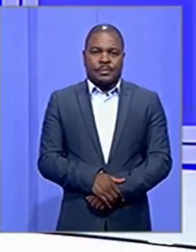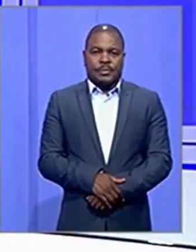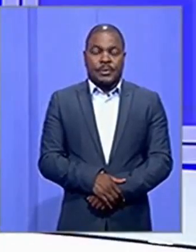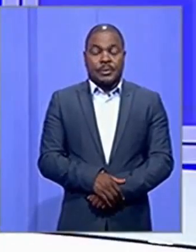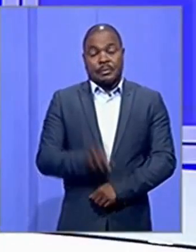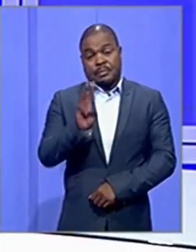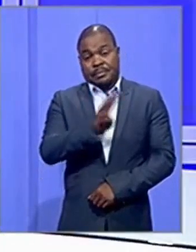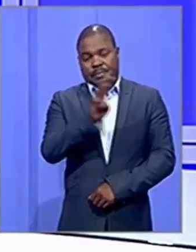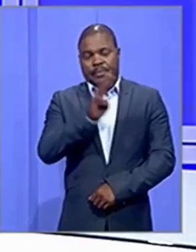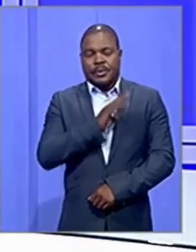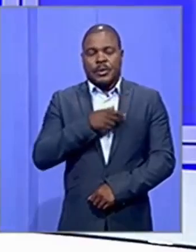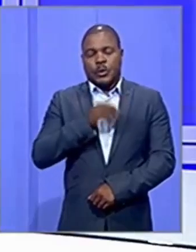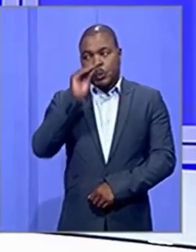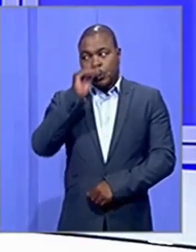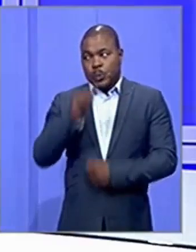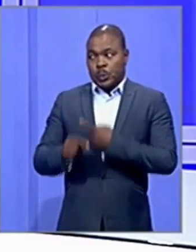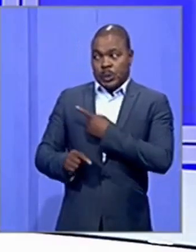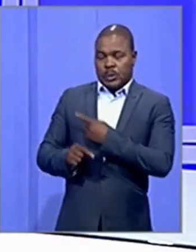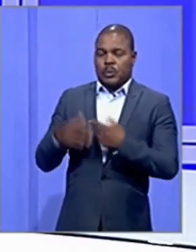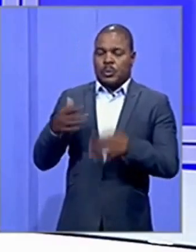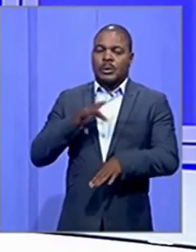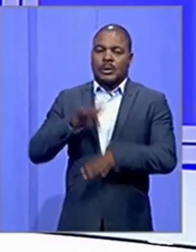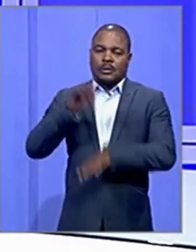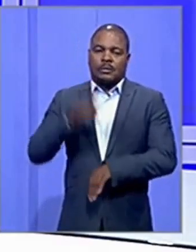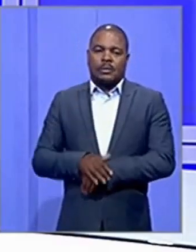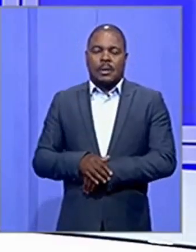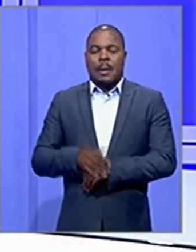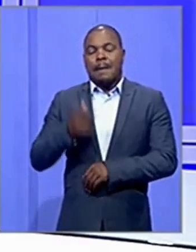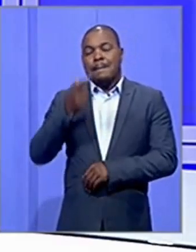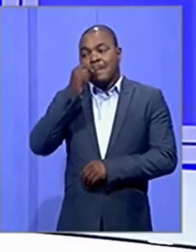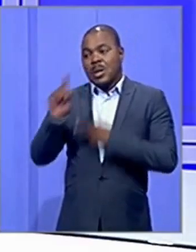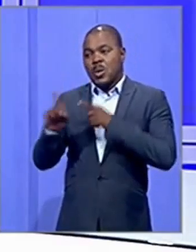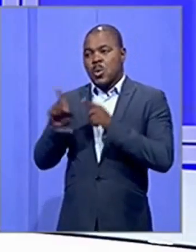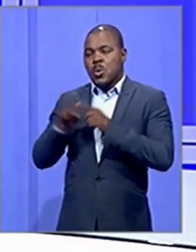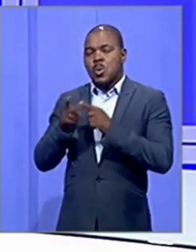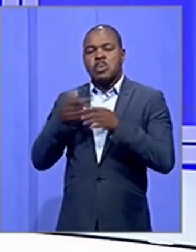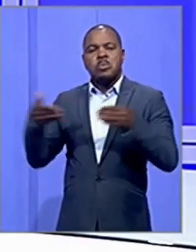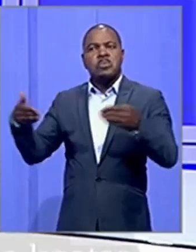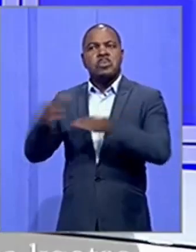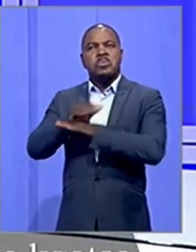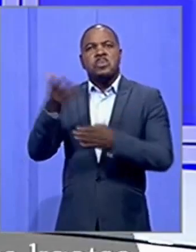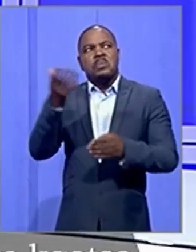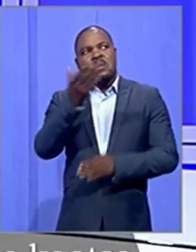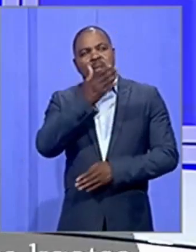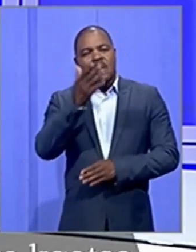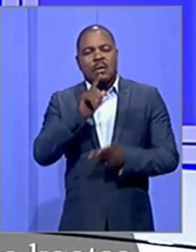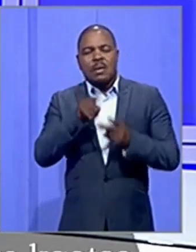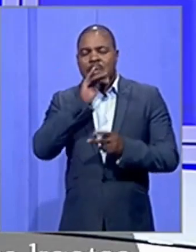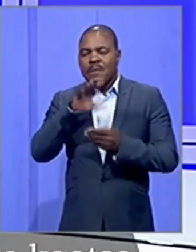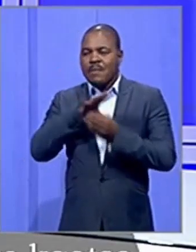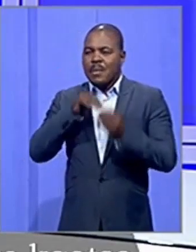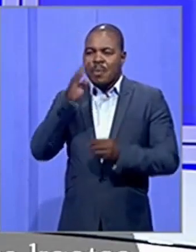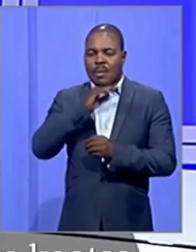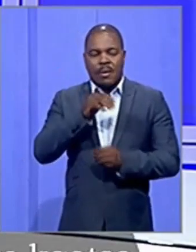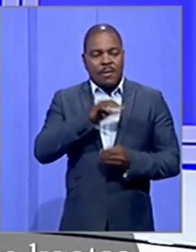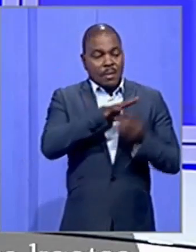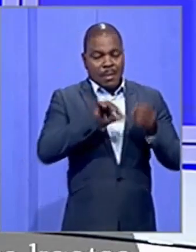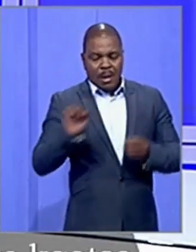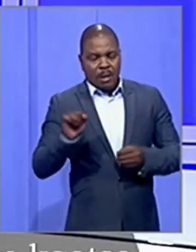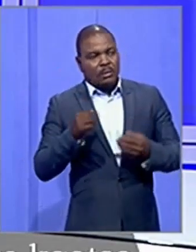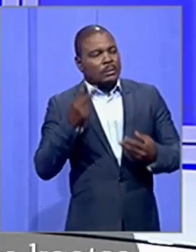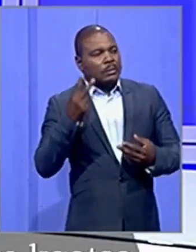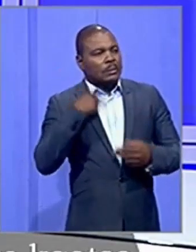Moihlokomela re taba ena e ka nna ya ama maikutlo. Lelapa la monna eo a ileng a patwa e le mohloka-lehae le bolela le swabisitswe ke mmuso hore le eme